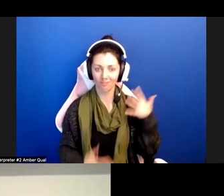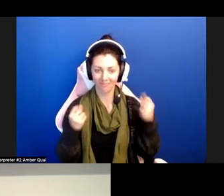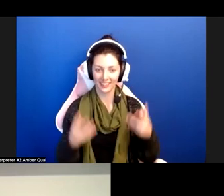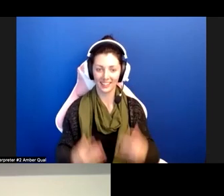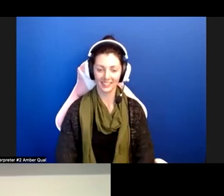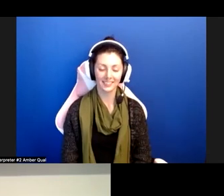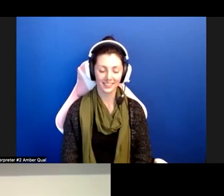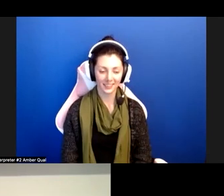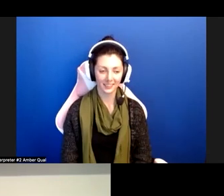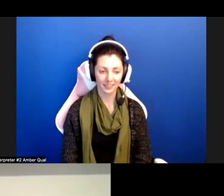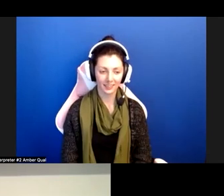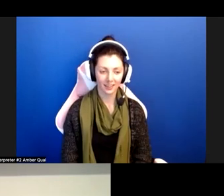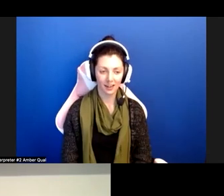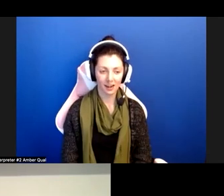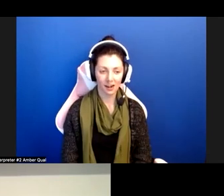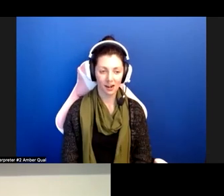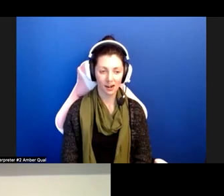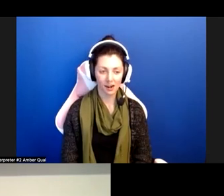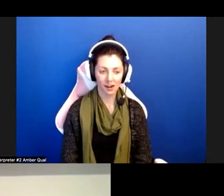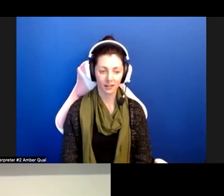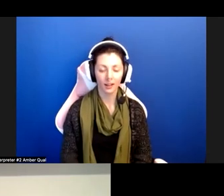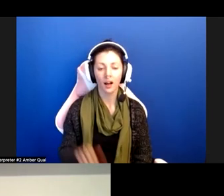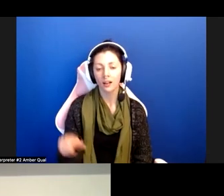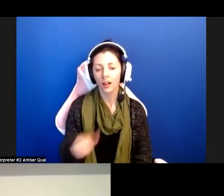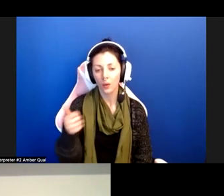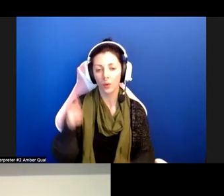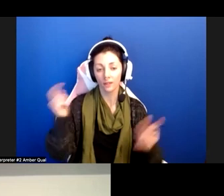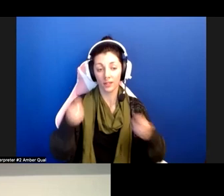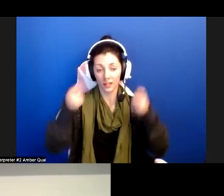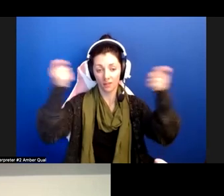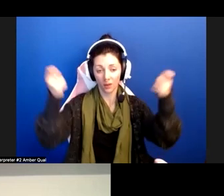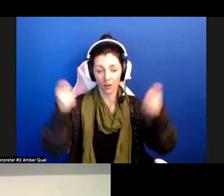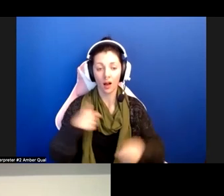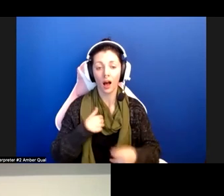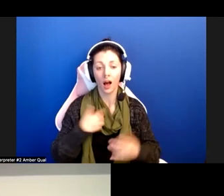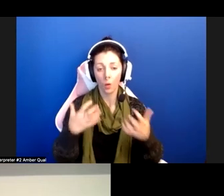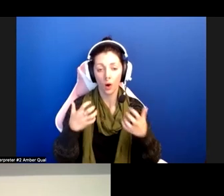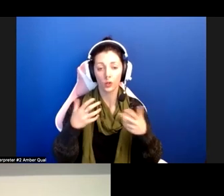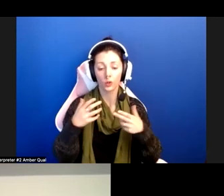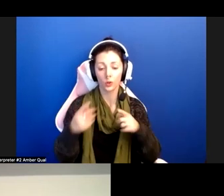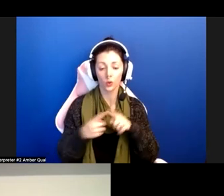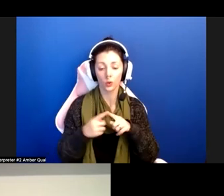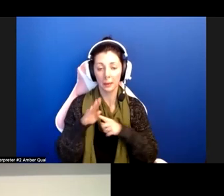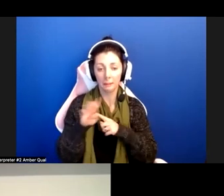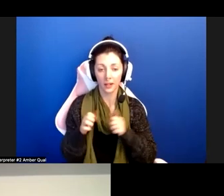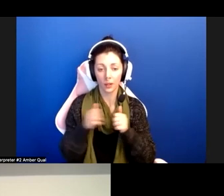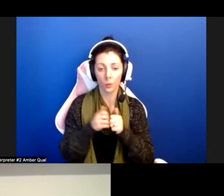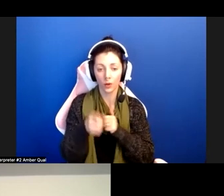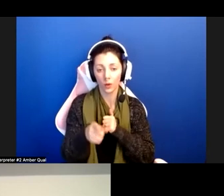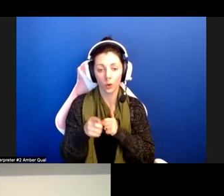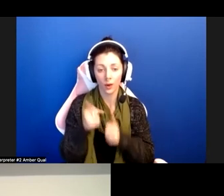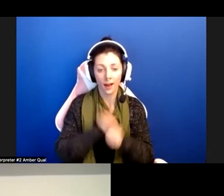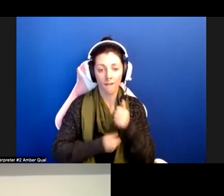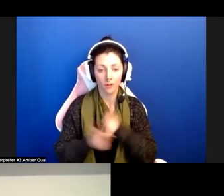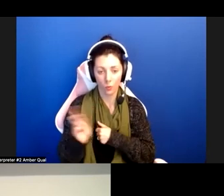they had that festival called I Want to Be With You Everywhere, and they had it in 2019 at Performance Space, and then they had it again this year at Performance